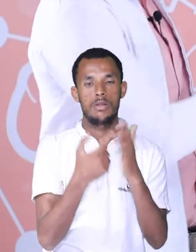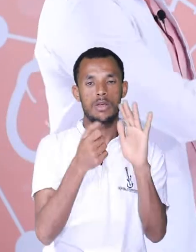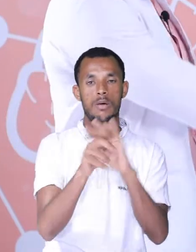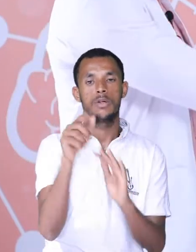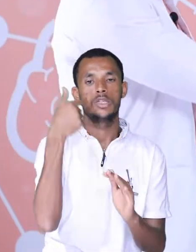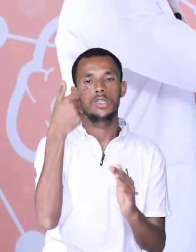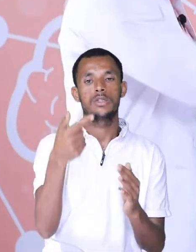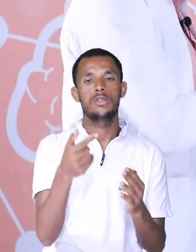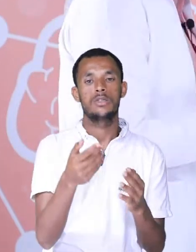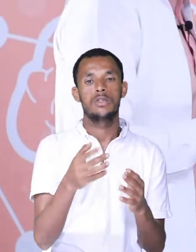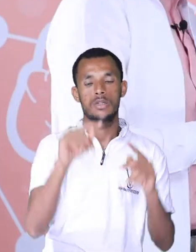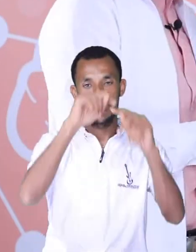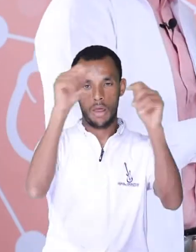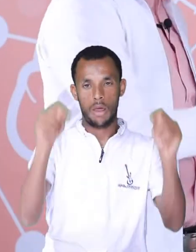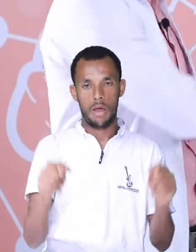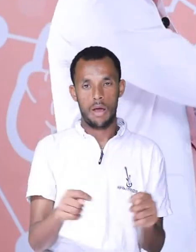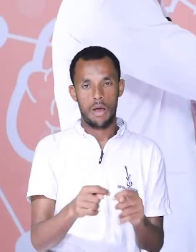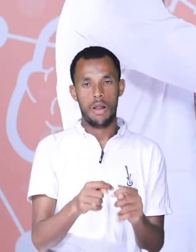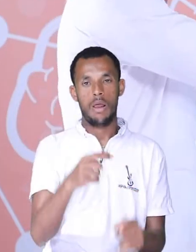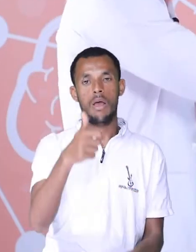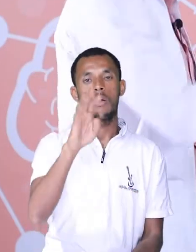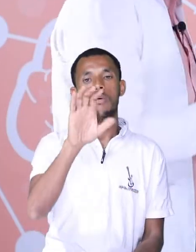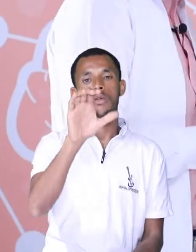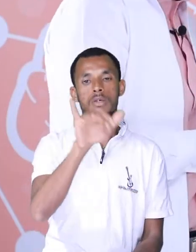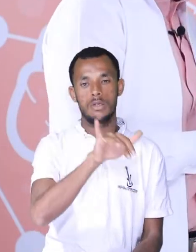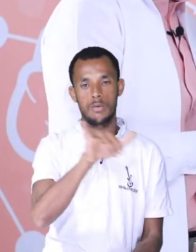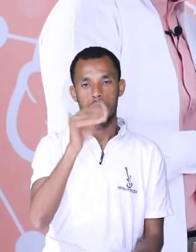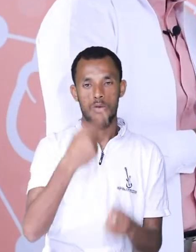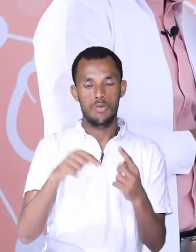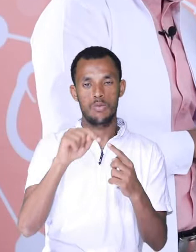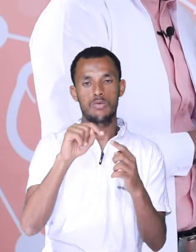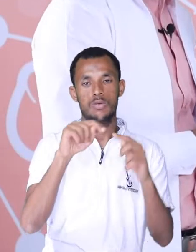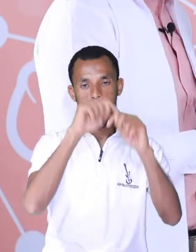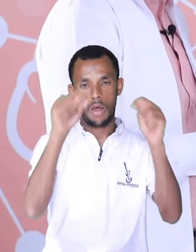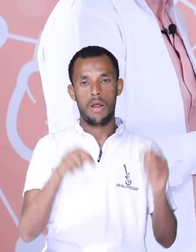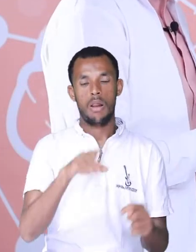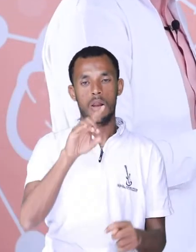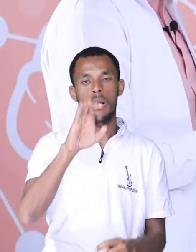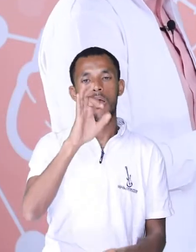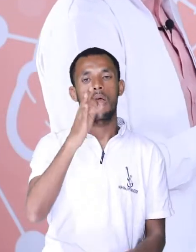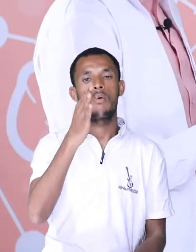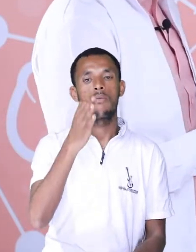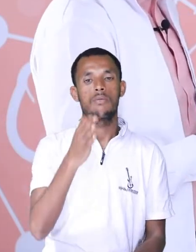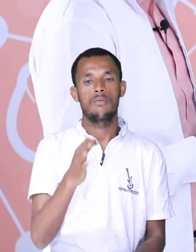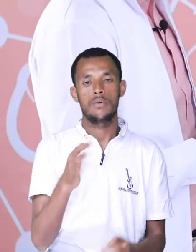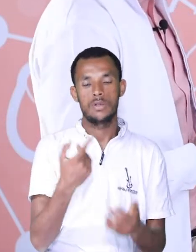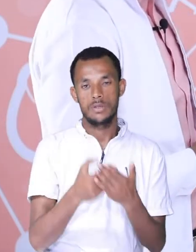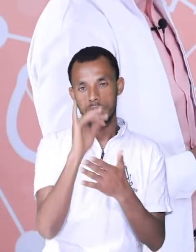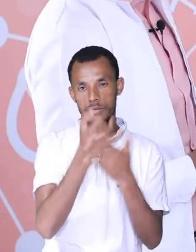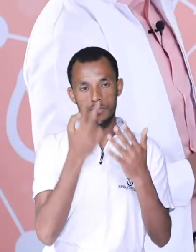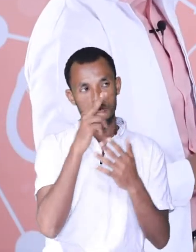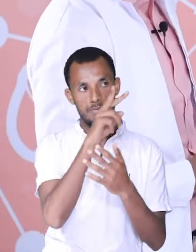says, let triangle ABC is similar to triangle DF. Then, as shown in the